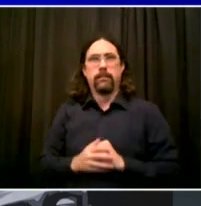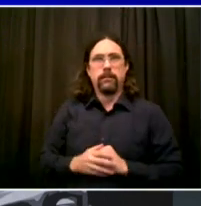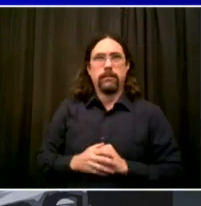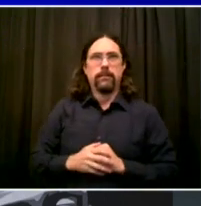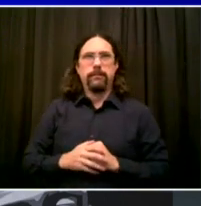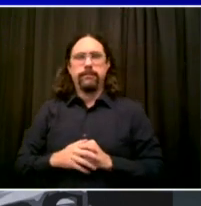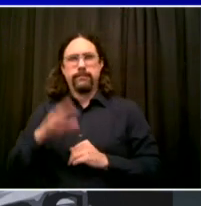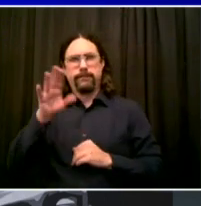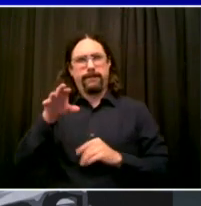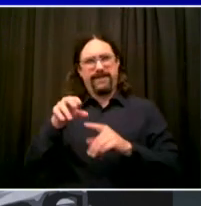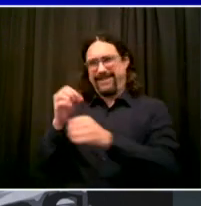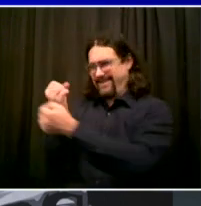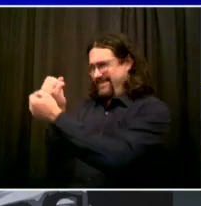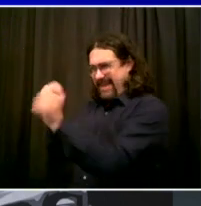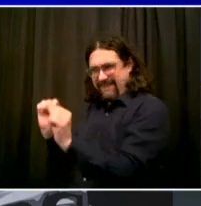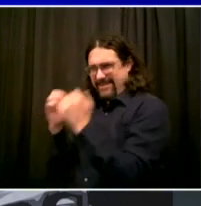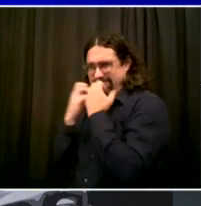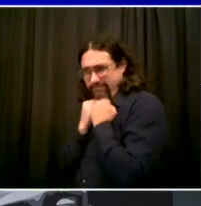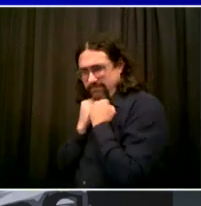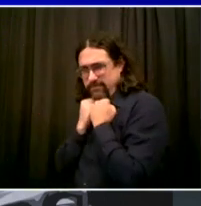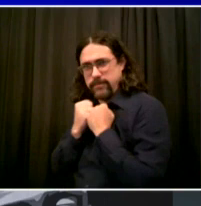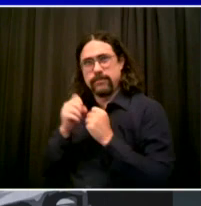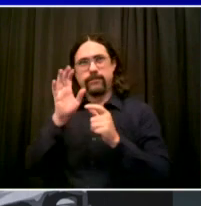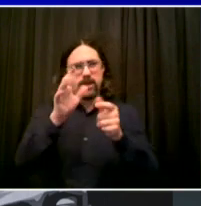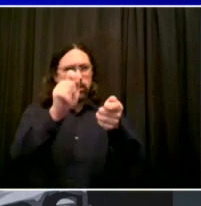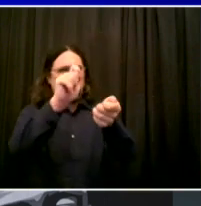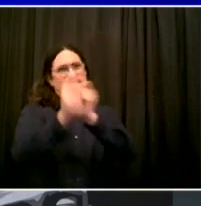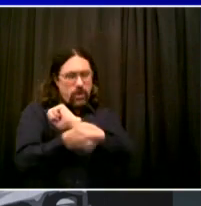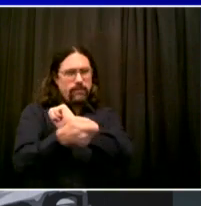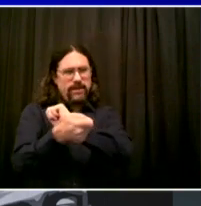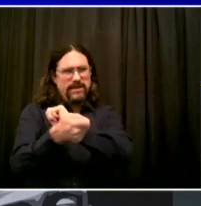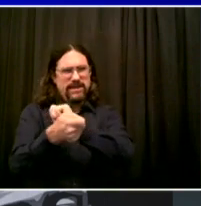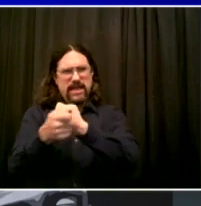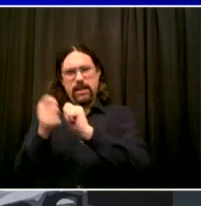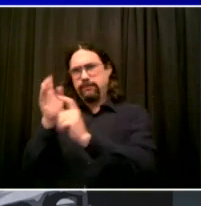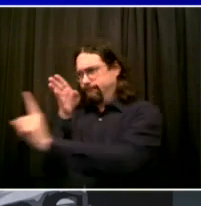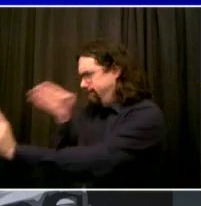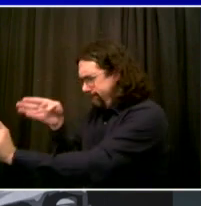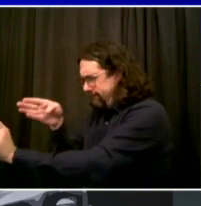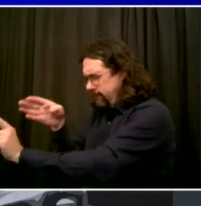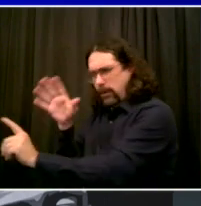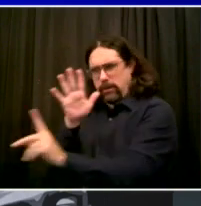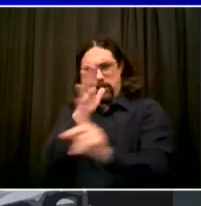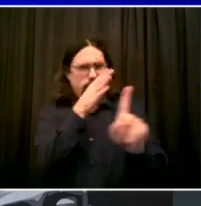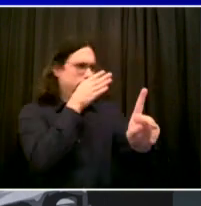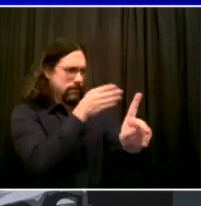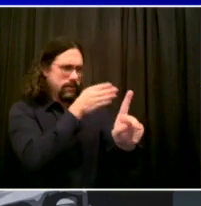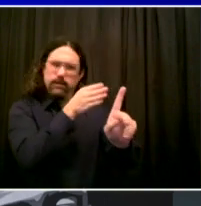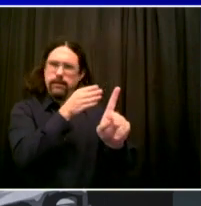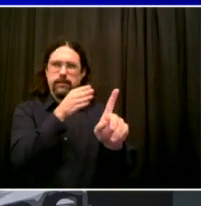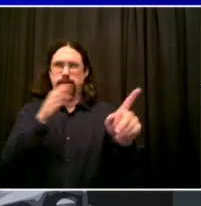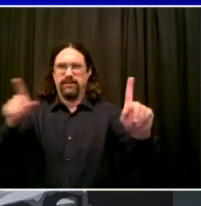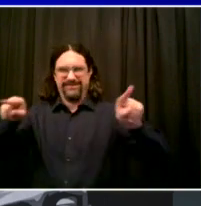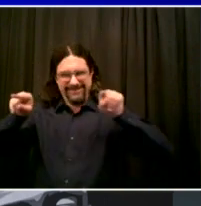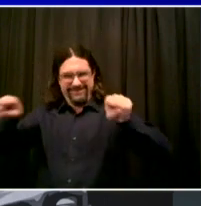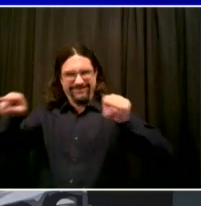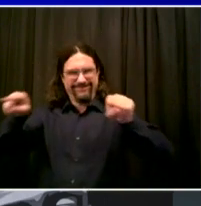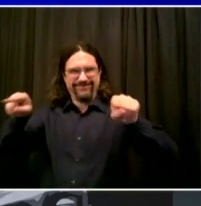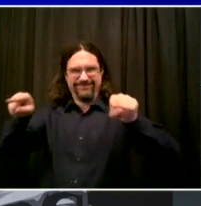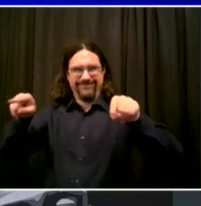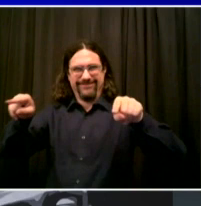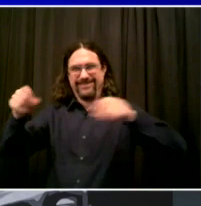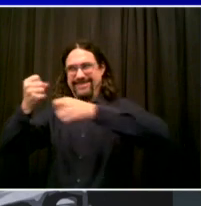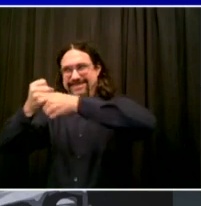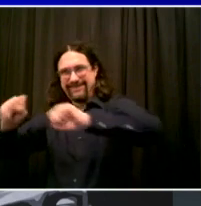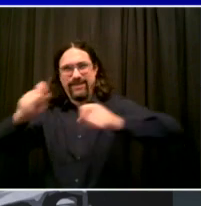Safety and fairness need to walk hand in hand. I've been saying that since 2013, and that is what has animated a series of changes we have made in